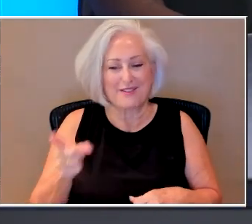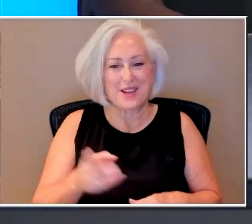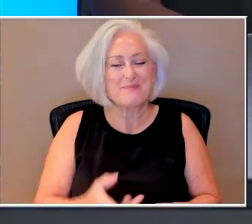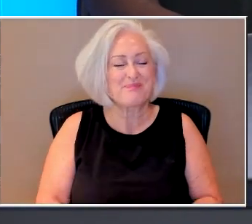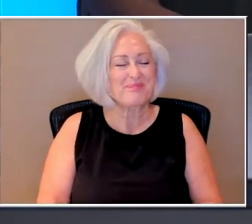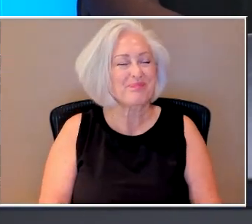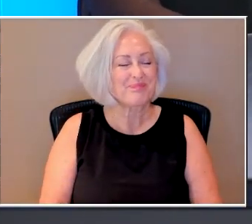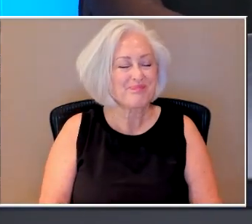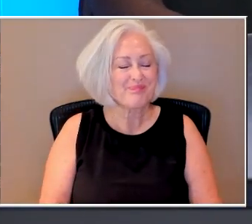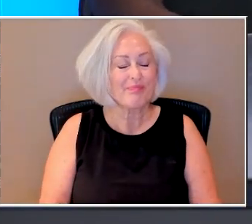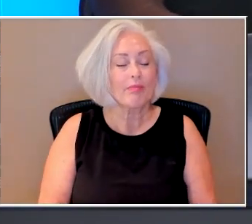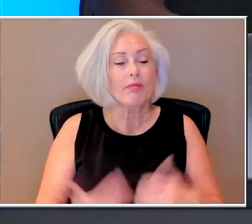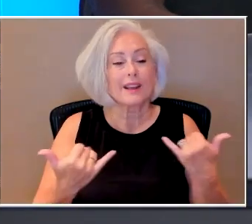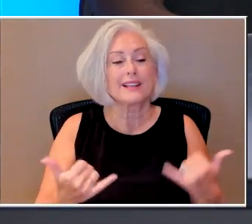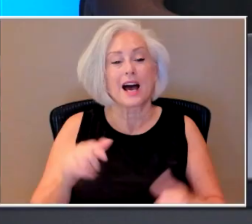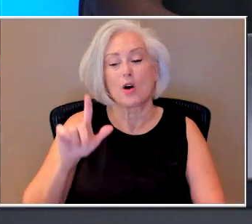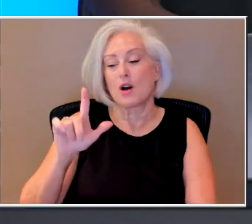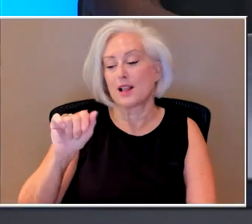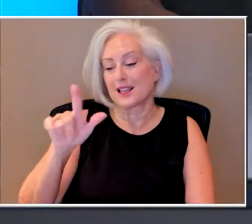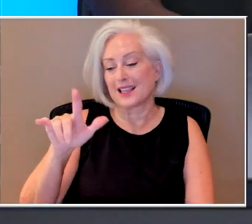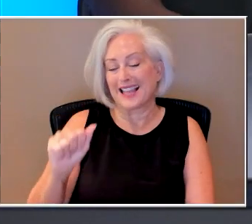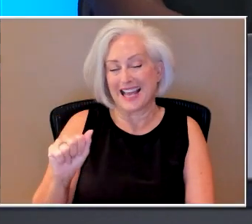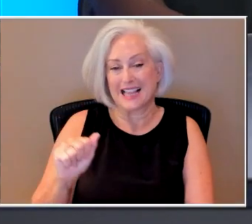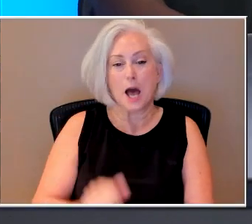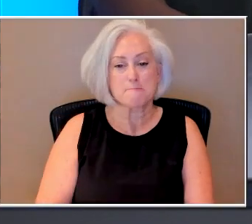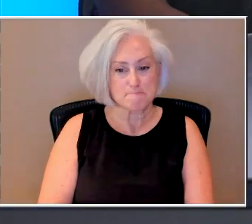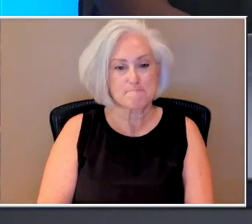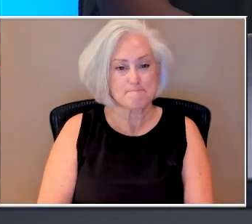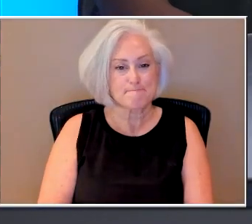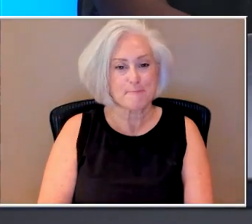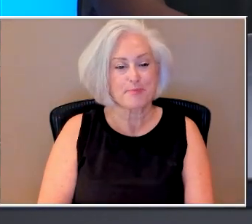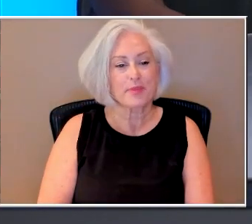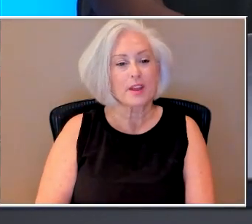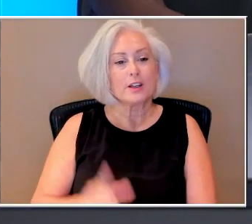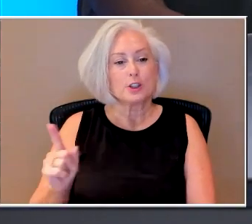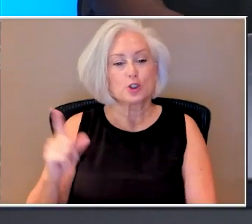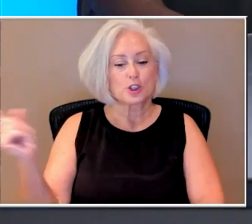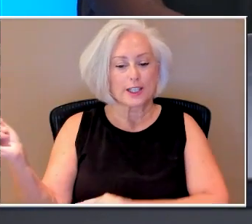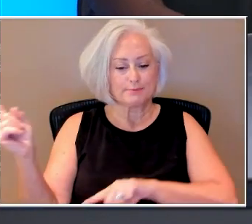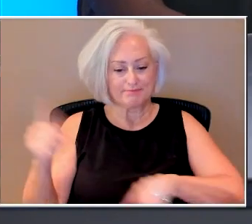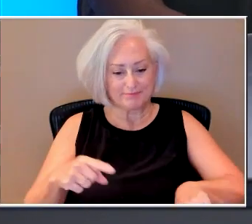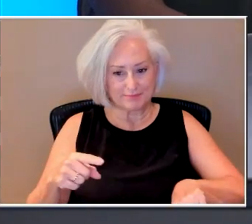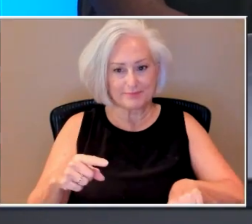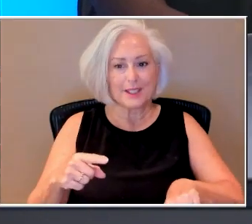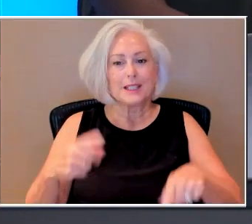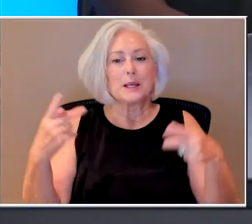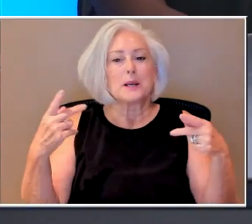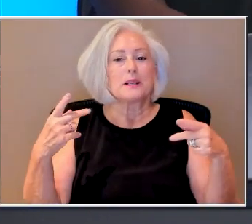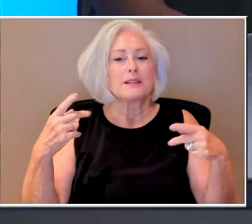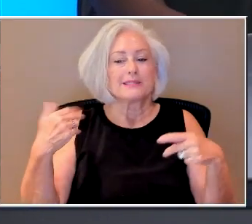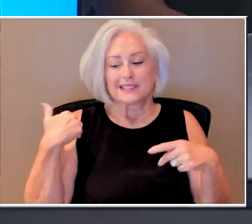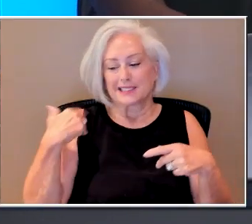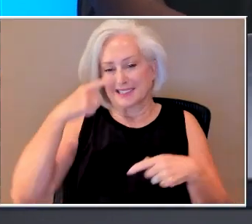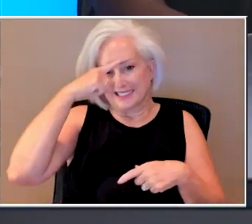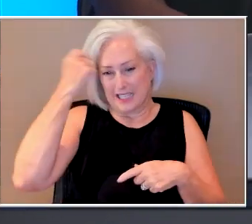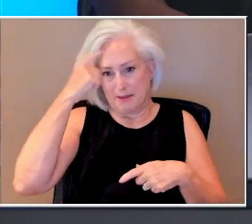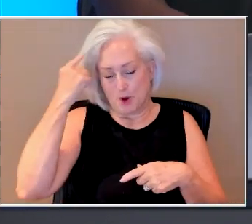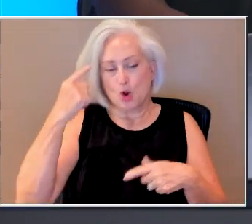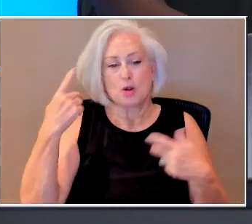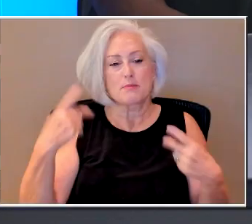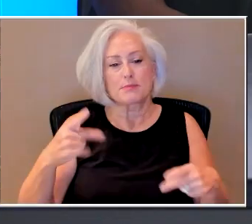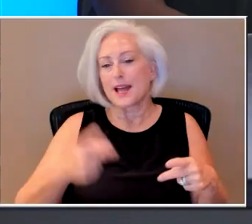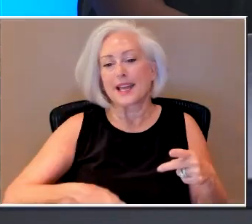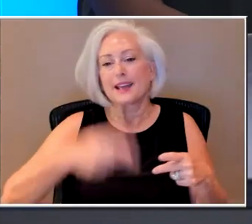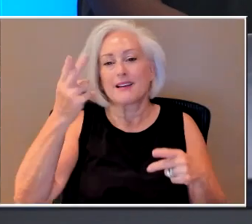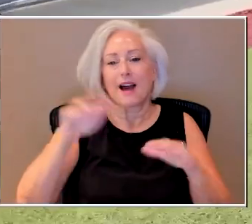turn to Layla. Let's talk about her. She came into the summer already playing at a very high level. What has been the focus of her work, and how do you